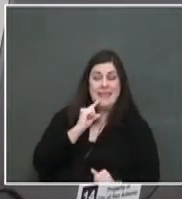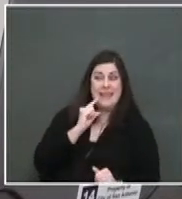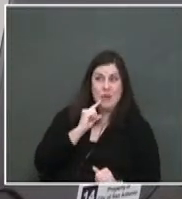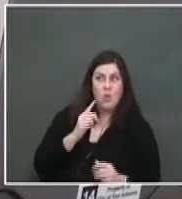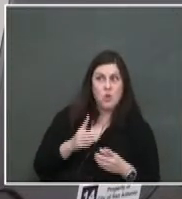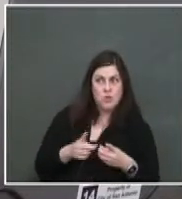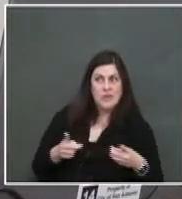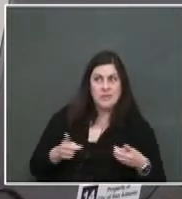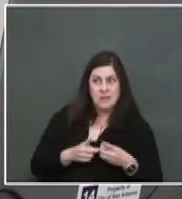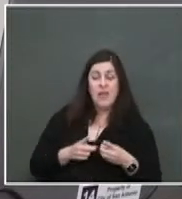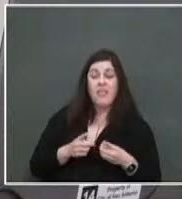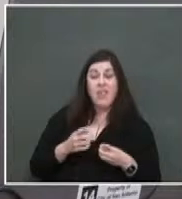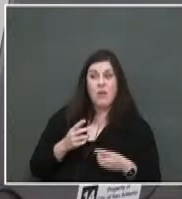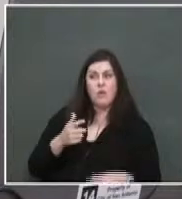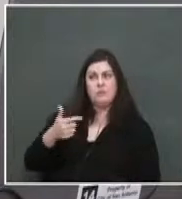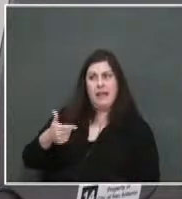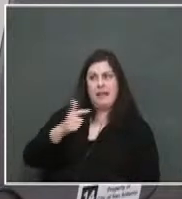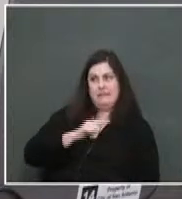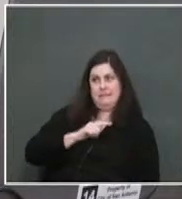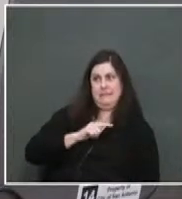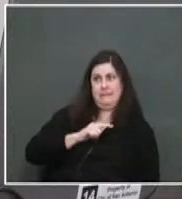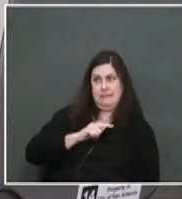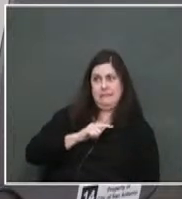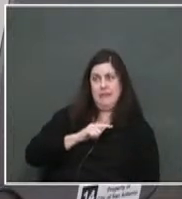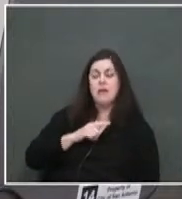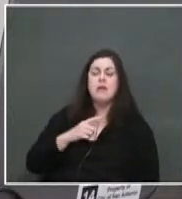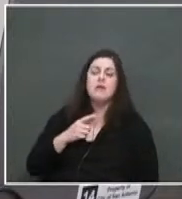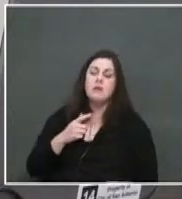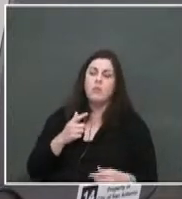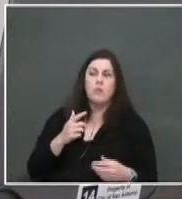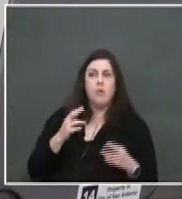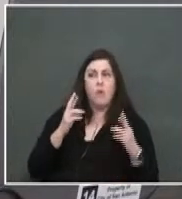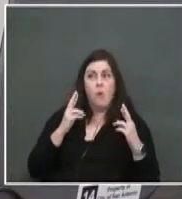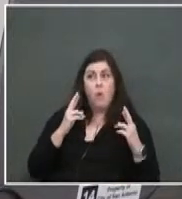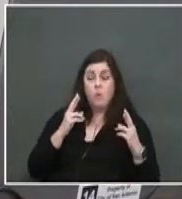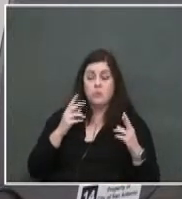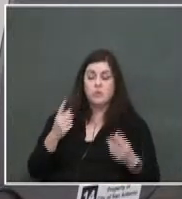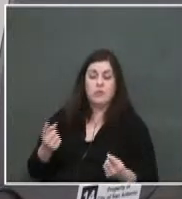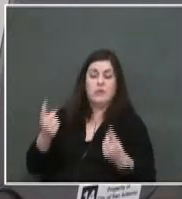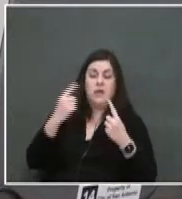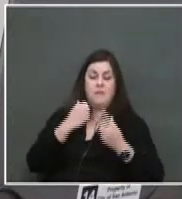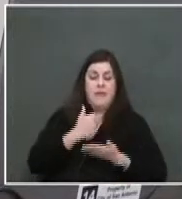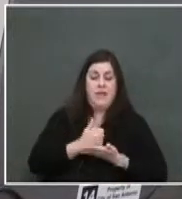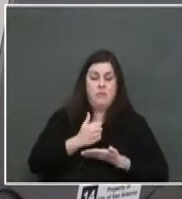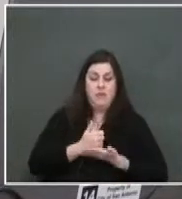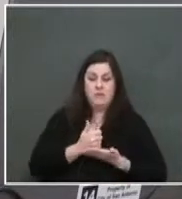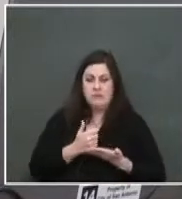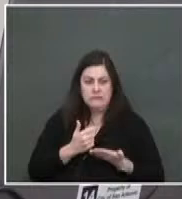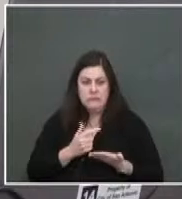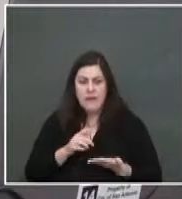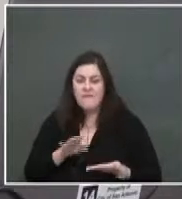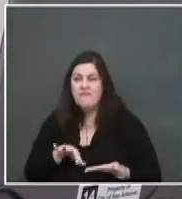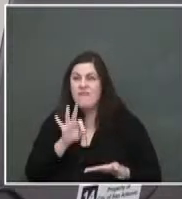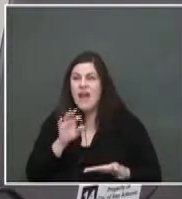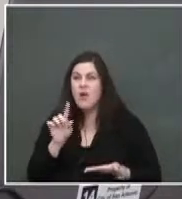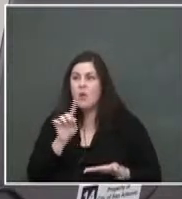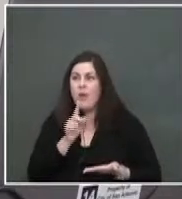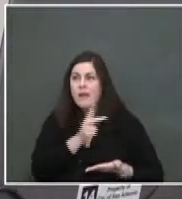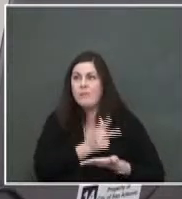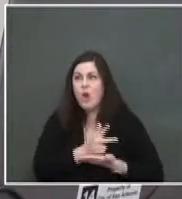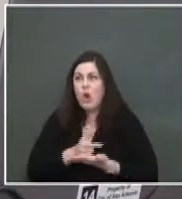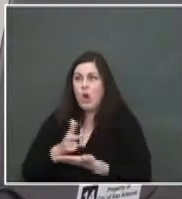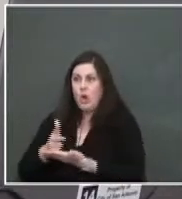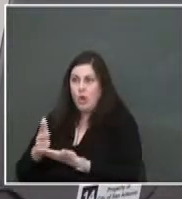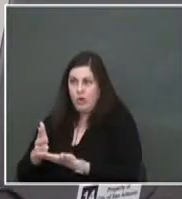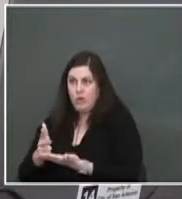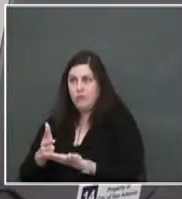so they prioritize us to be able to come up with solutions for truck drivers. Now, what Maria mentioned, we did